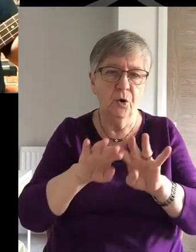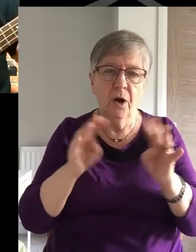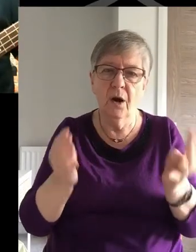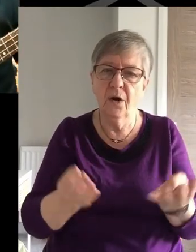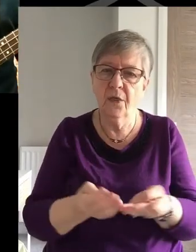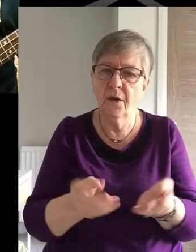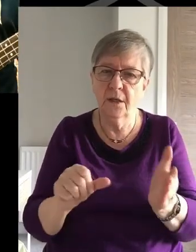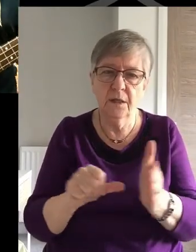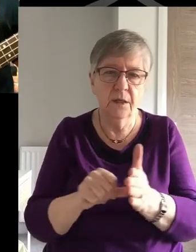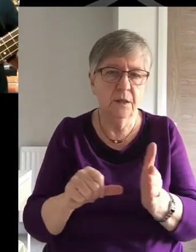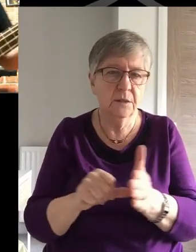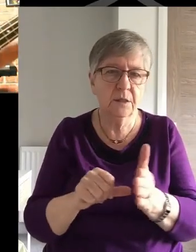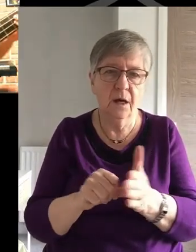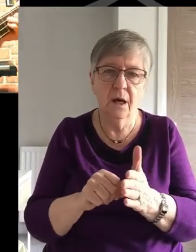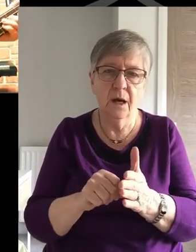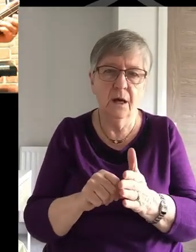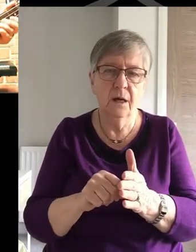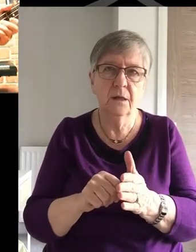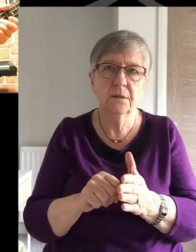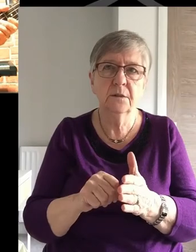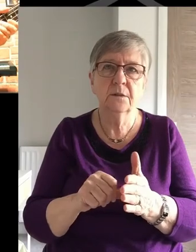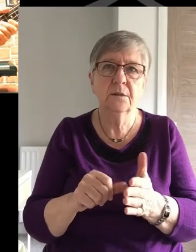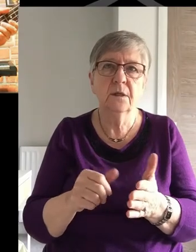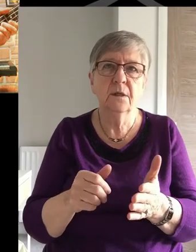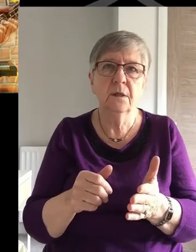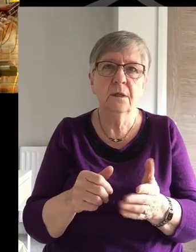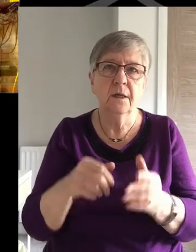hide your earthly scars.